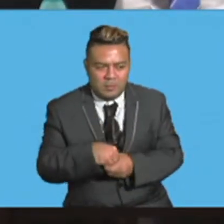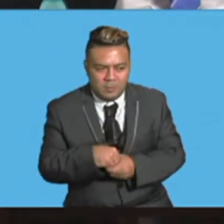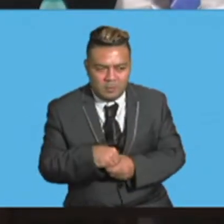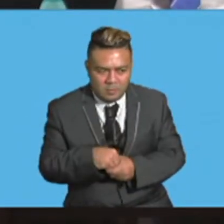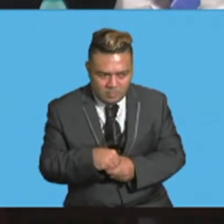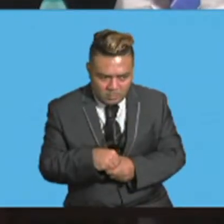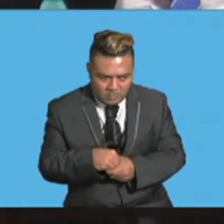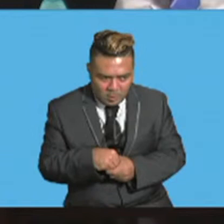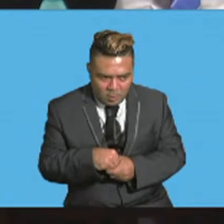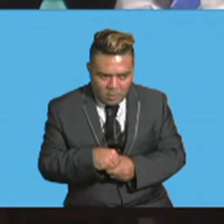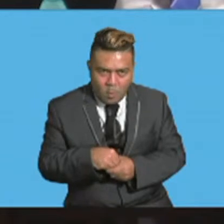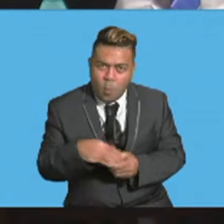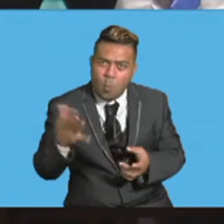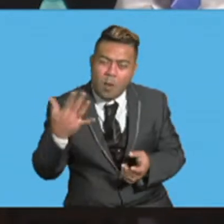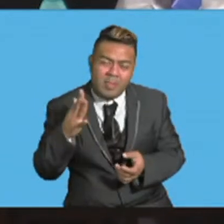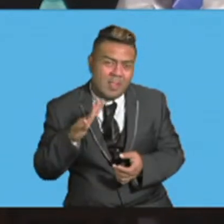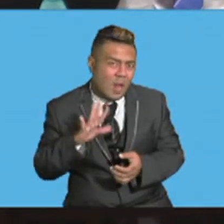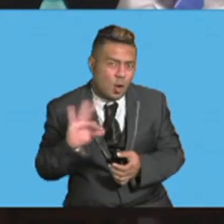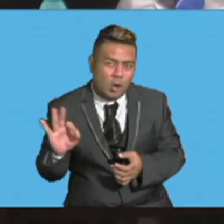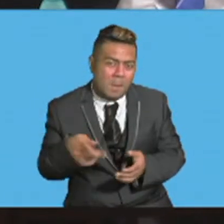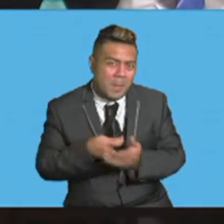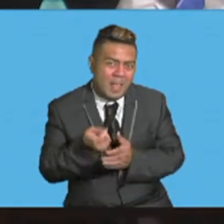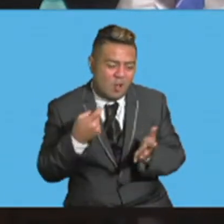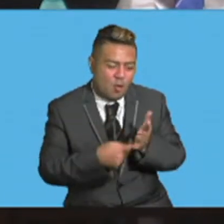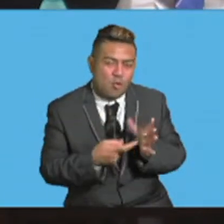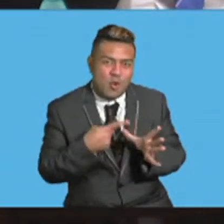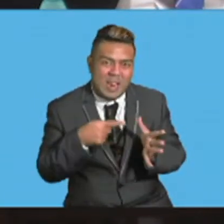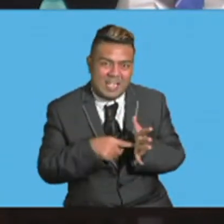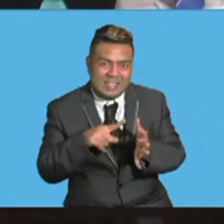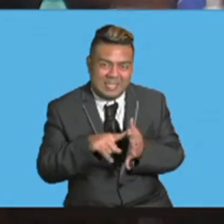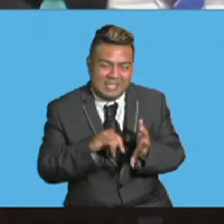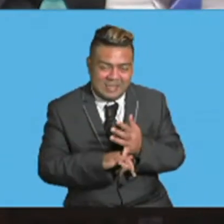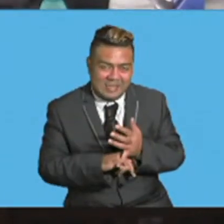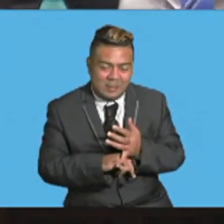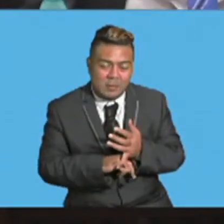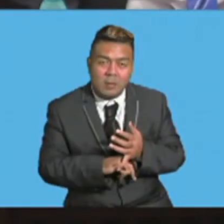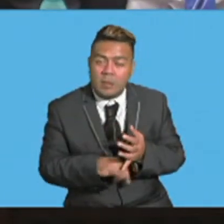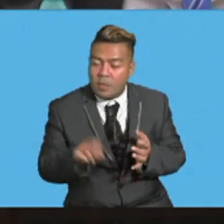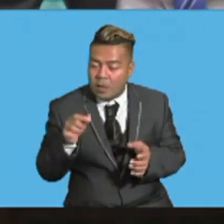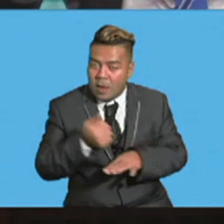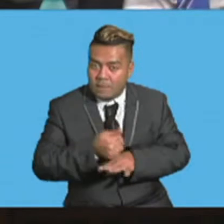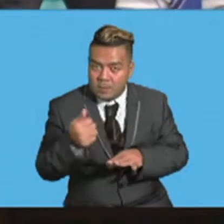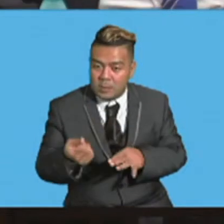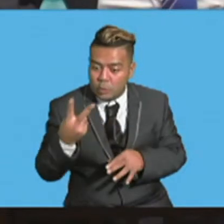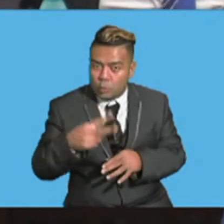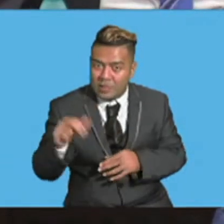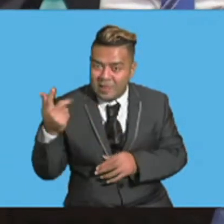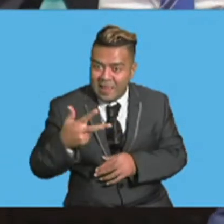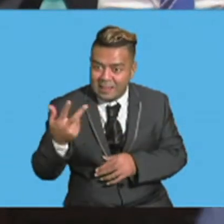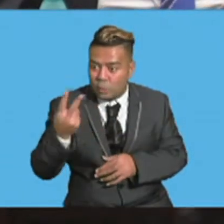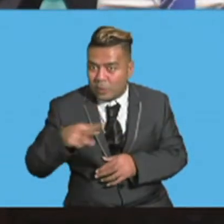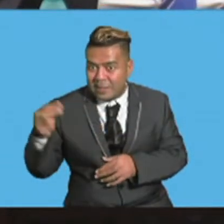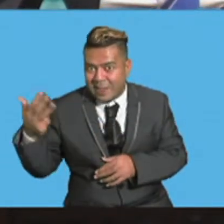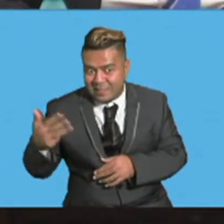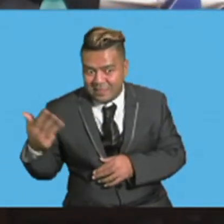rubbish from the rural areas when they're not paying rates? In that situation, the government stepped in, and in